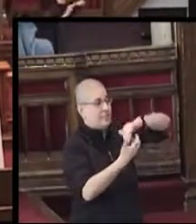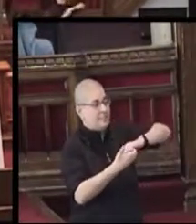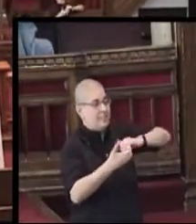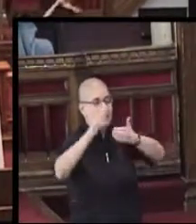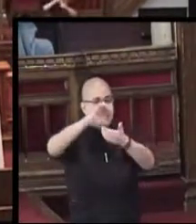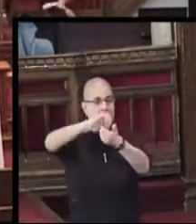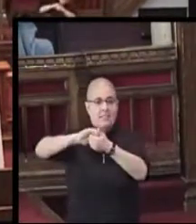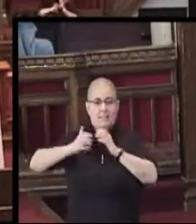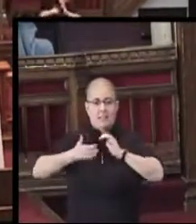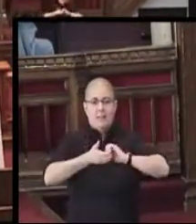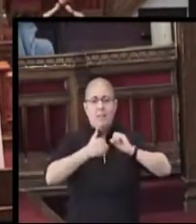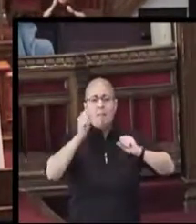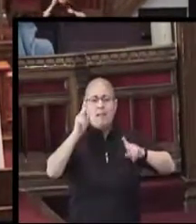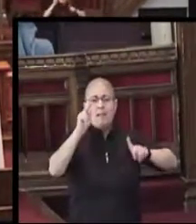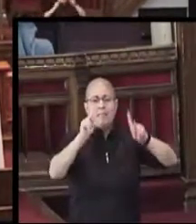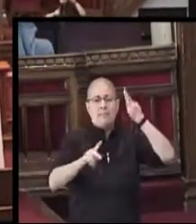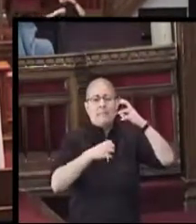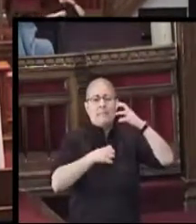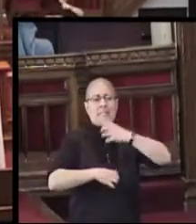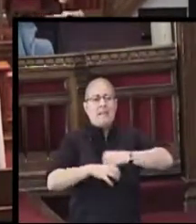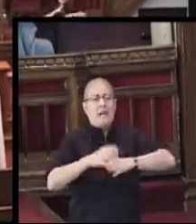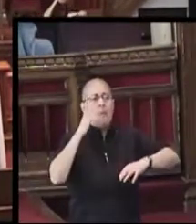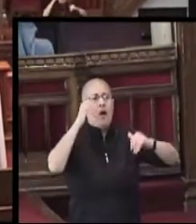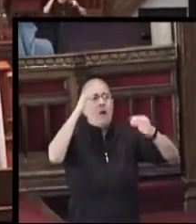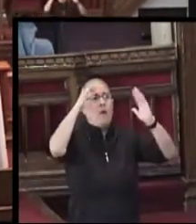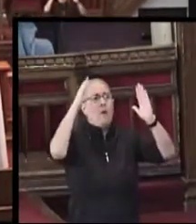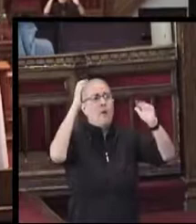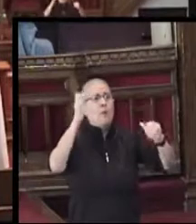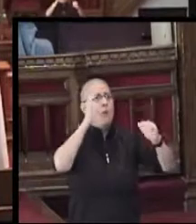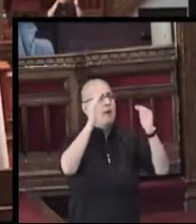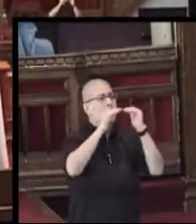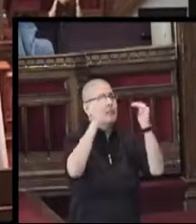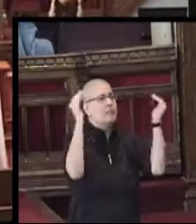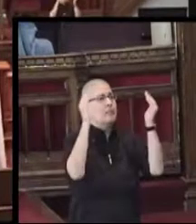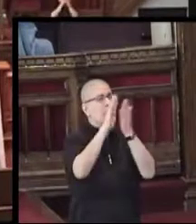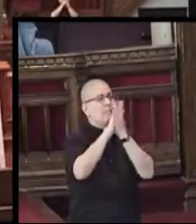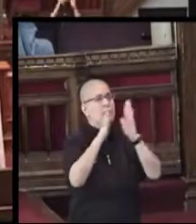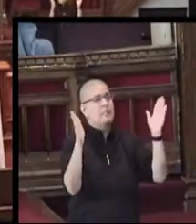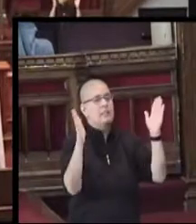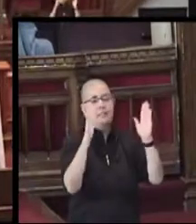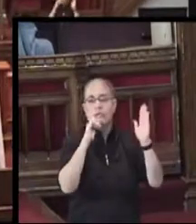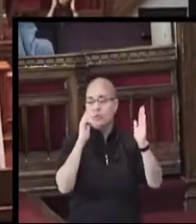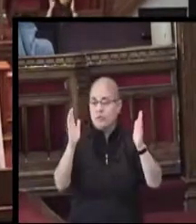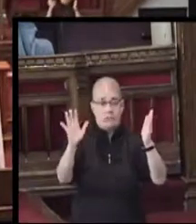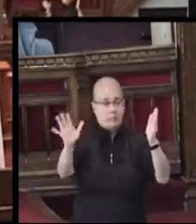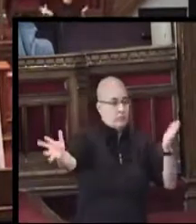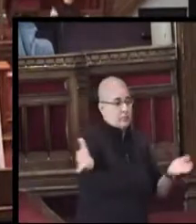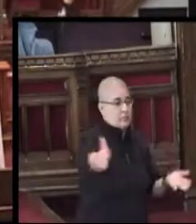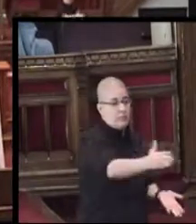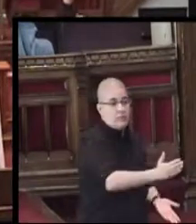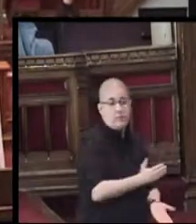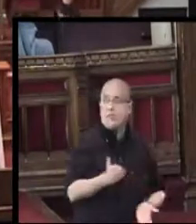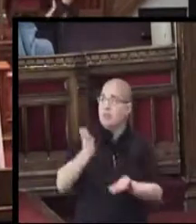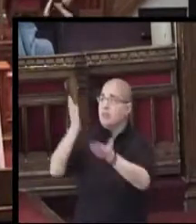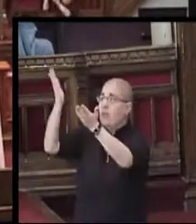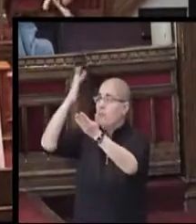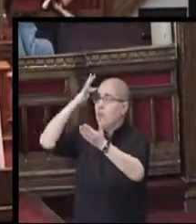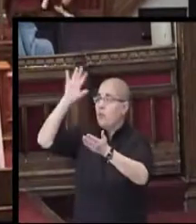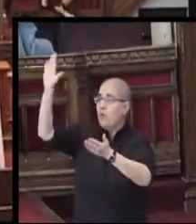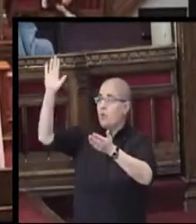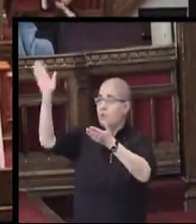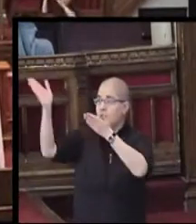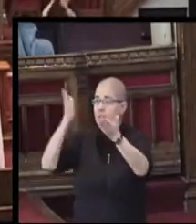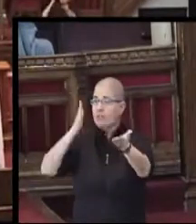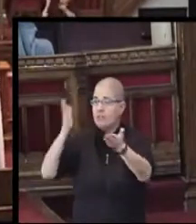to a world hungry for hope, for justice, and for peace. And so we commission these gifts to your service in the world.